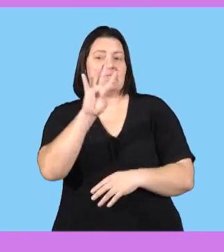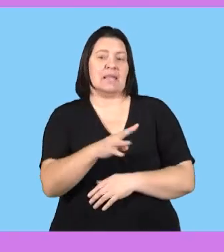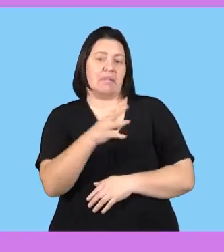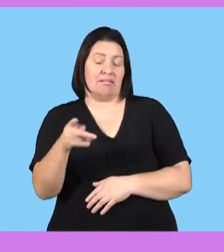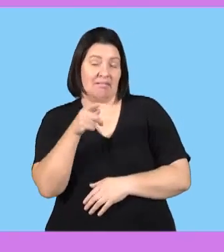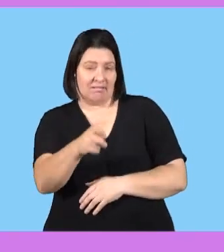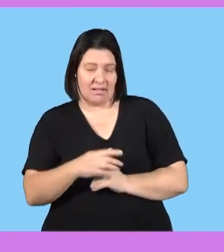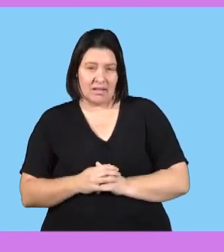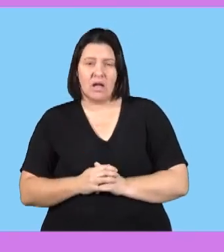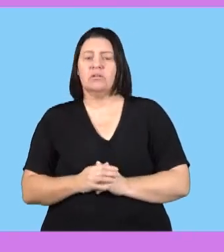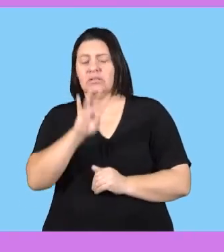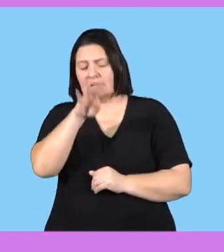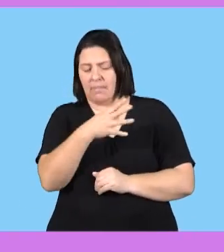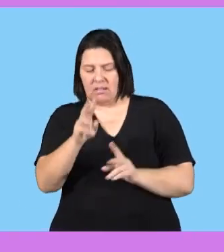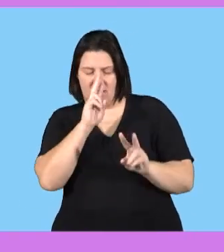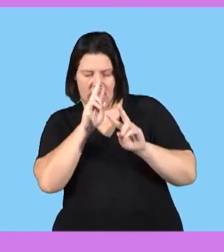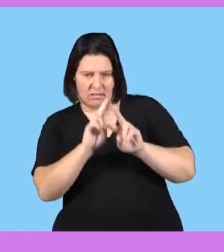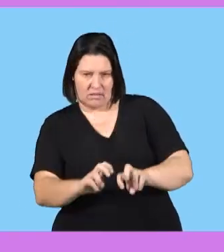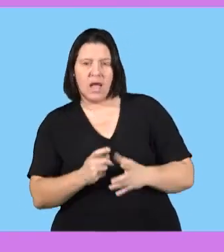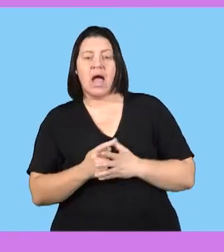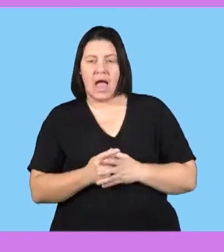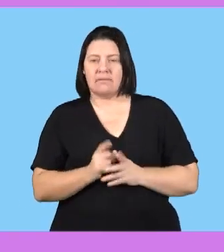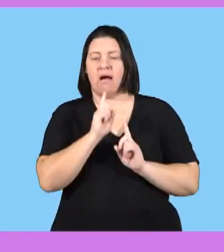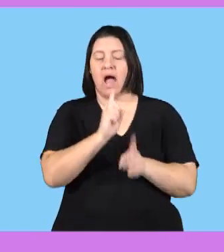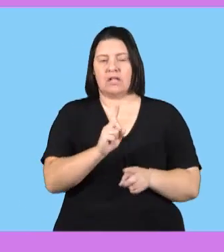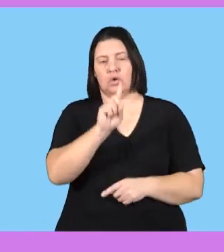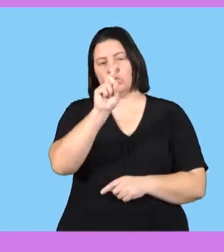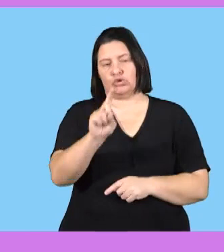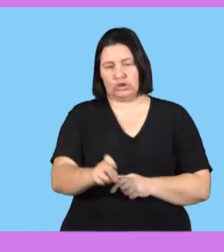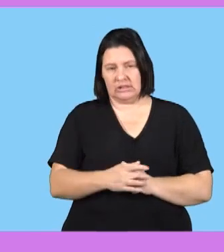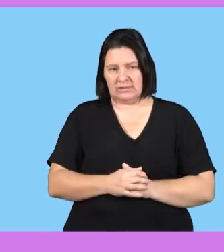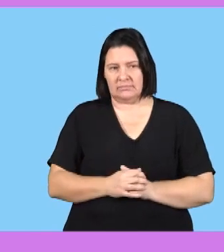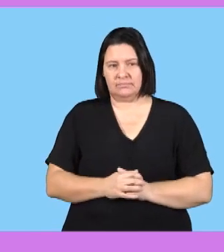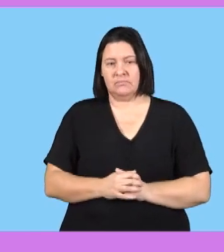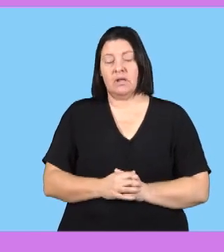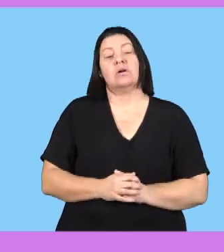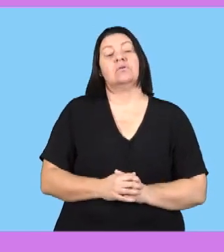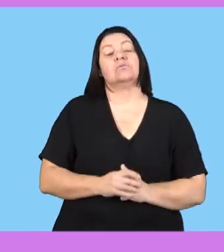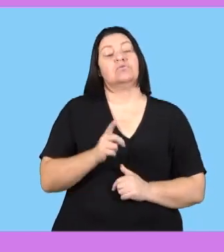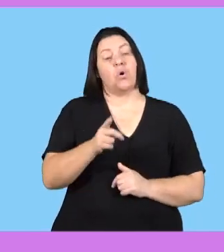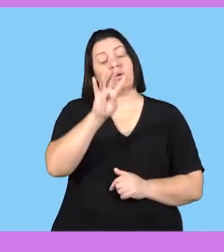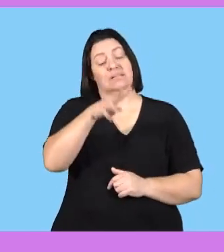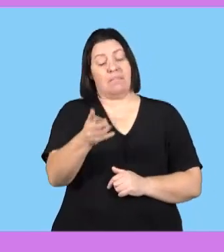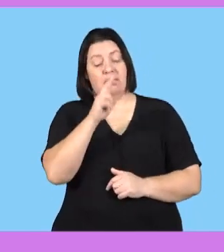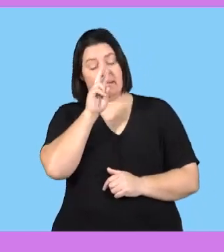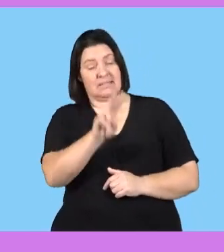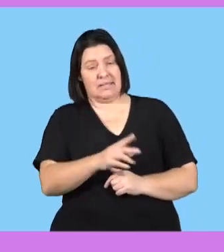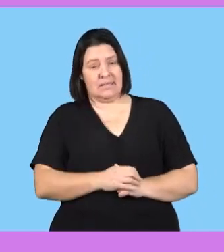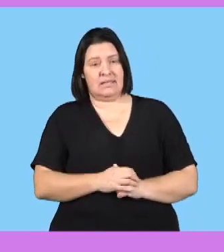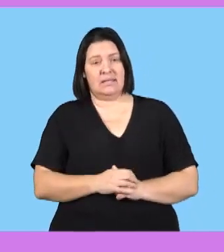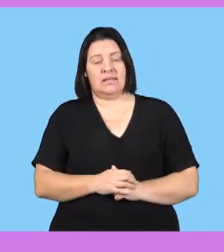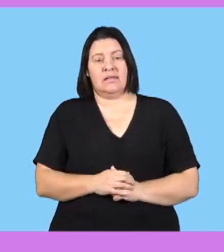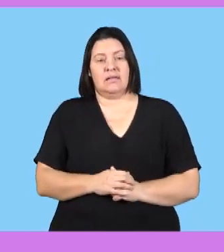table below. Study the table and answer the following questions. So looking at the table, you can see that